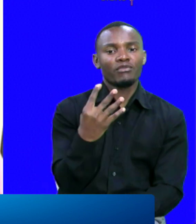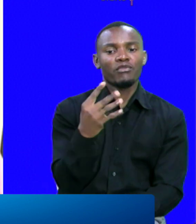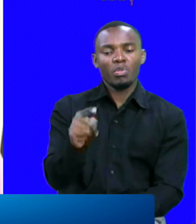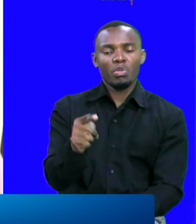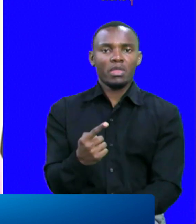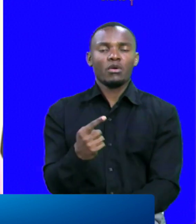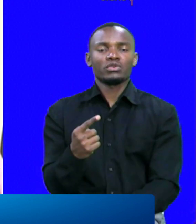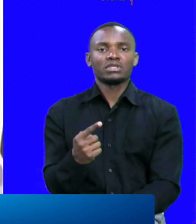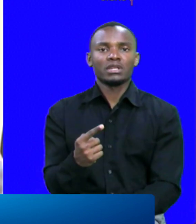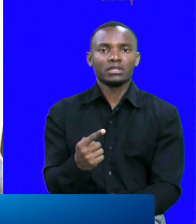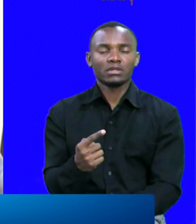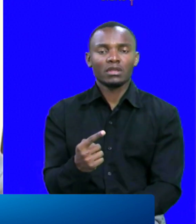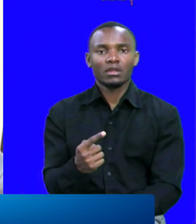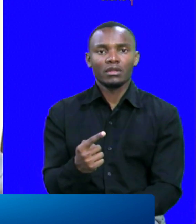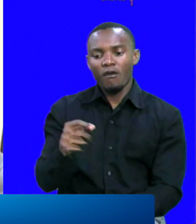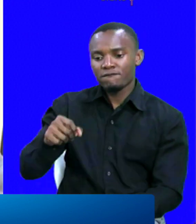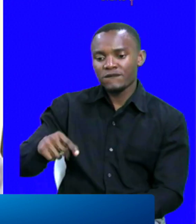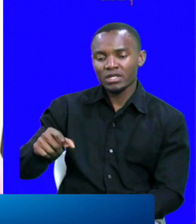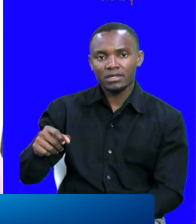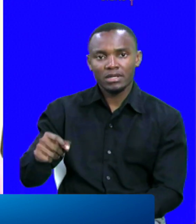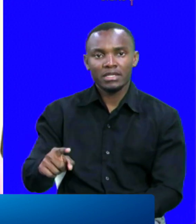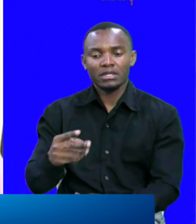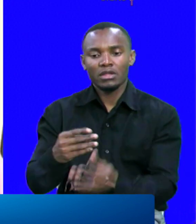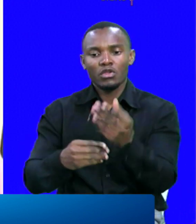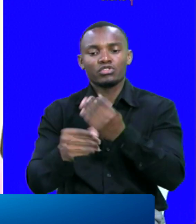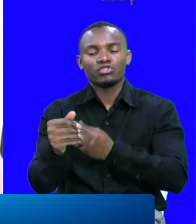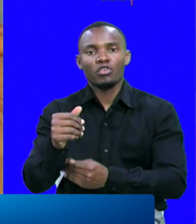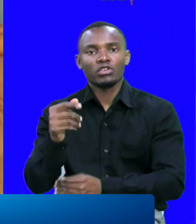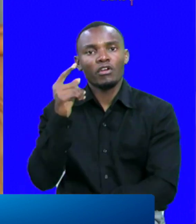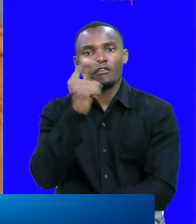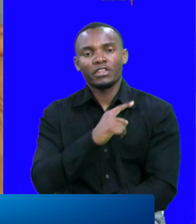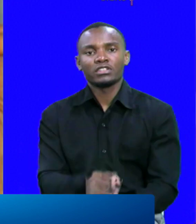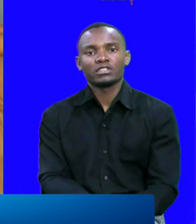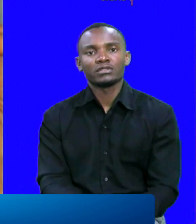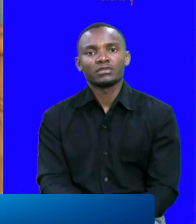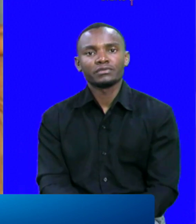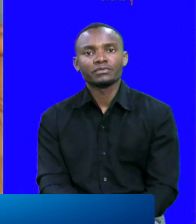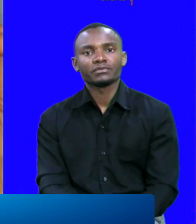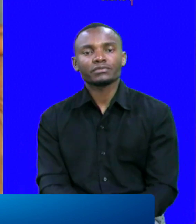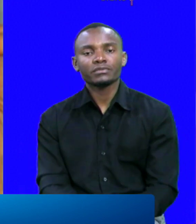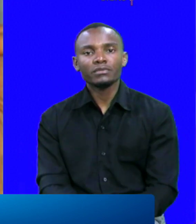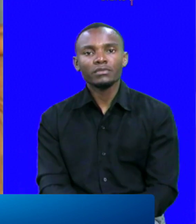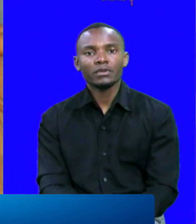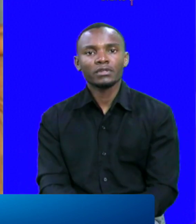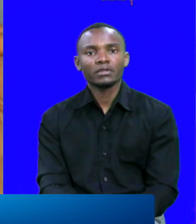3,500 to 2,500 per 50 kilogram bag, beginning yesterday.